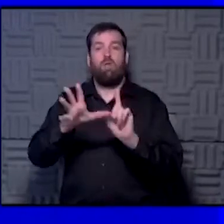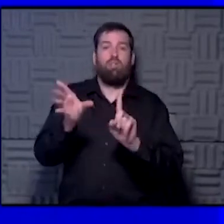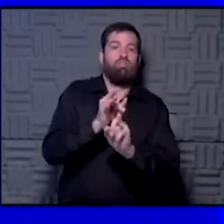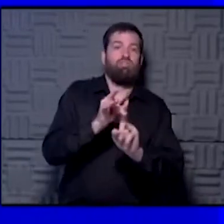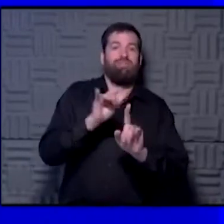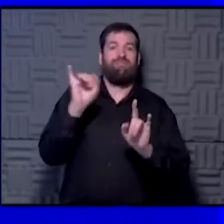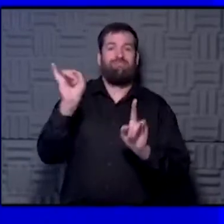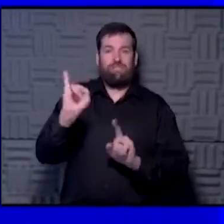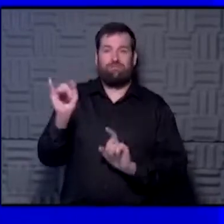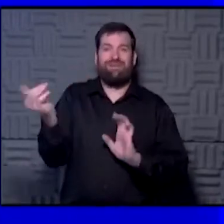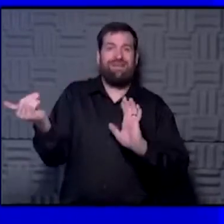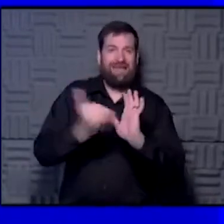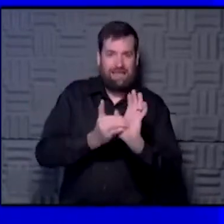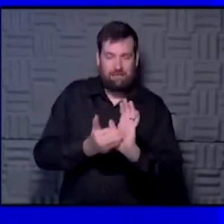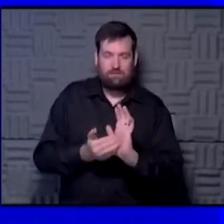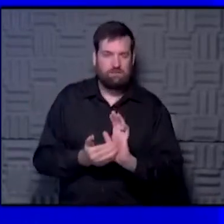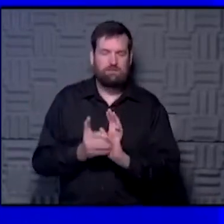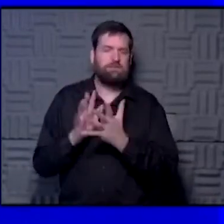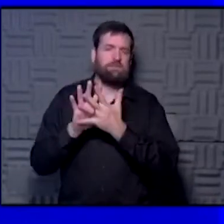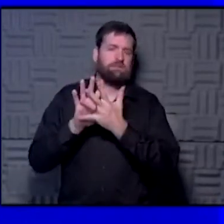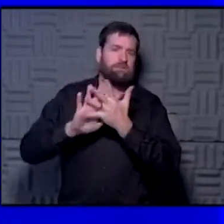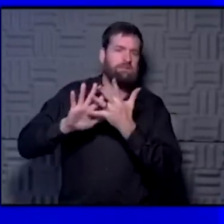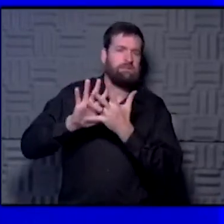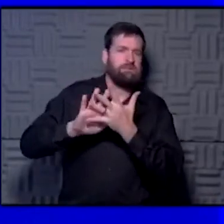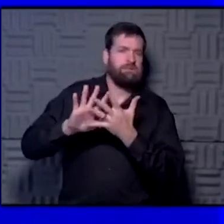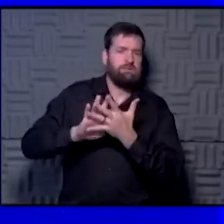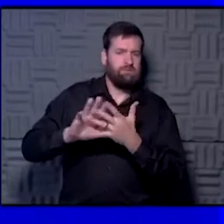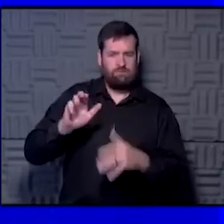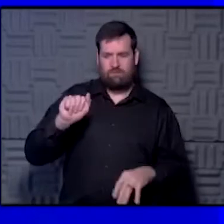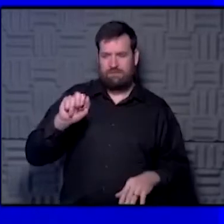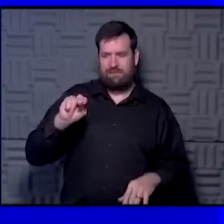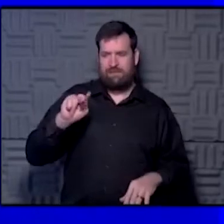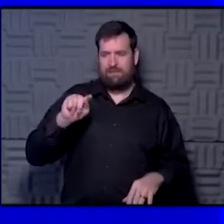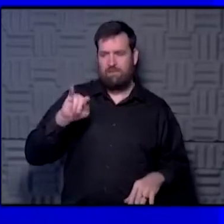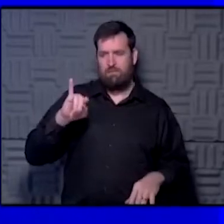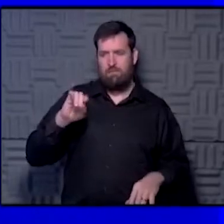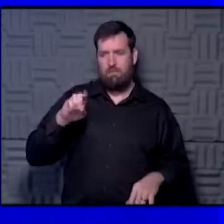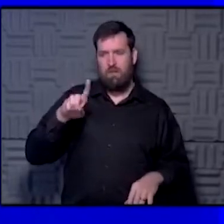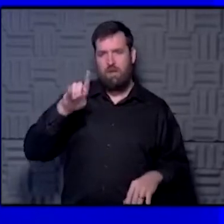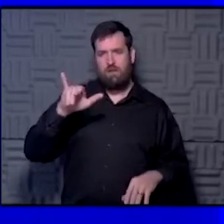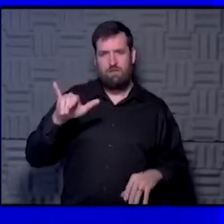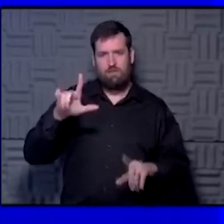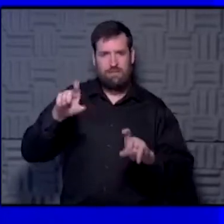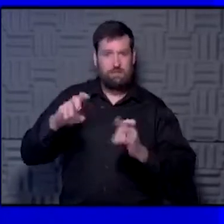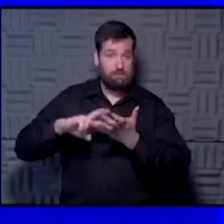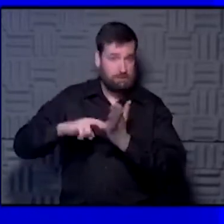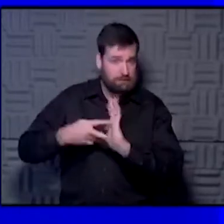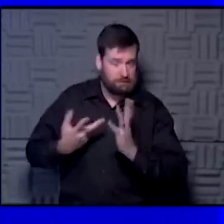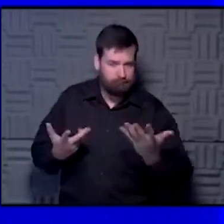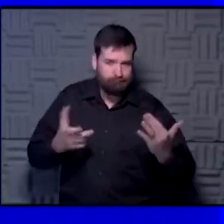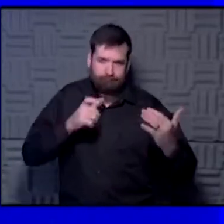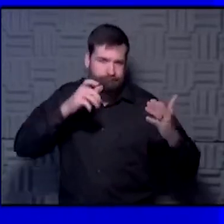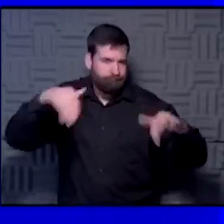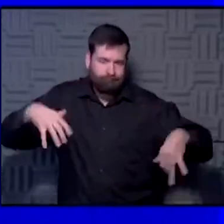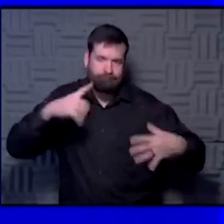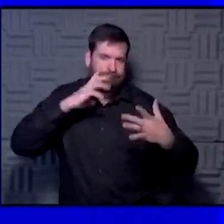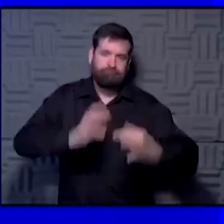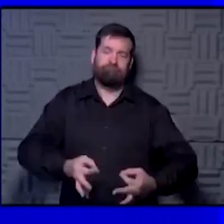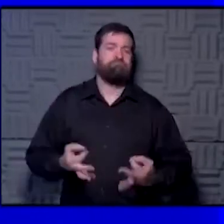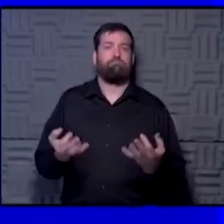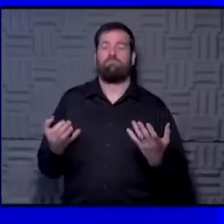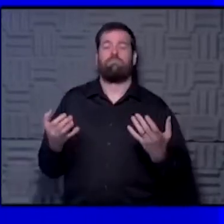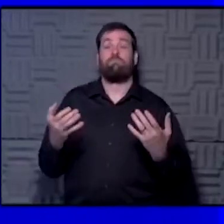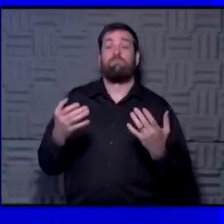reinfection. It's unclear what exactly an antibody test means, especially further out from the